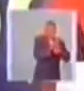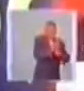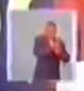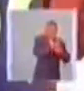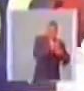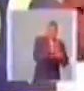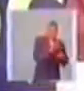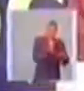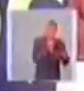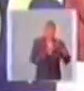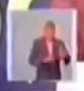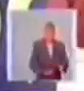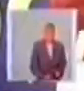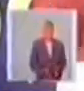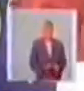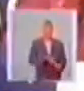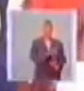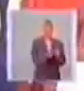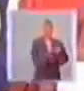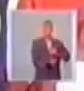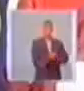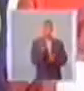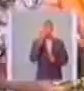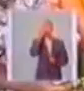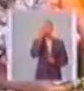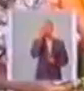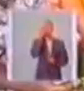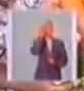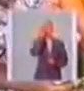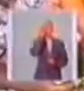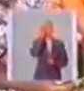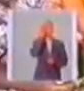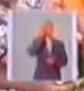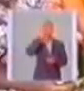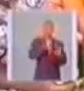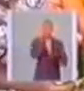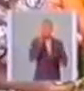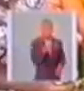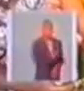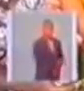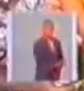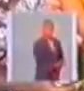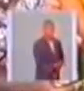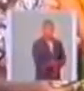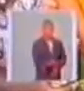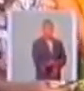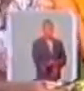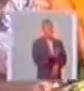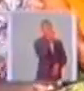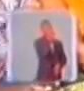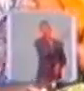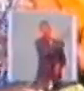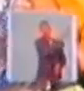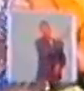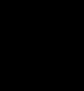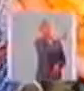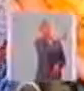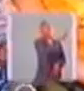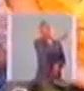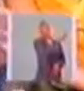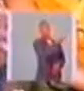wine into new wine now walk on or cause up grapes in food yet. Get us me, you know, and get us me as an or say